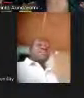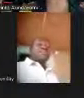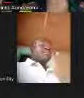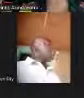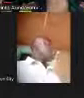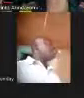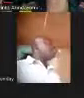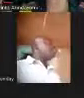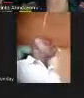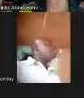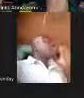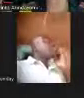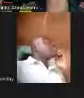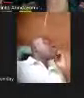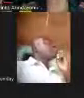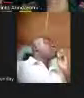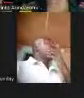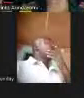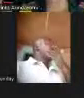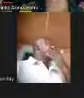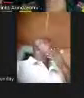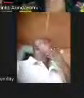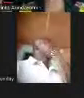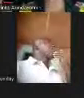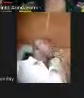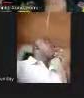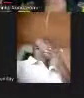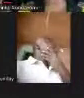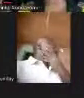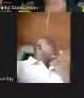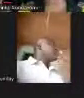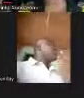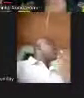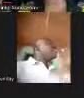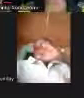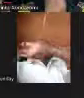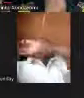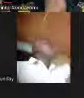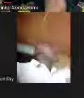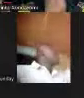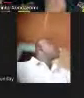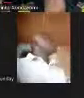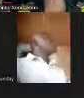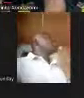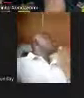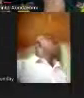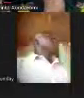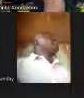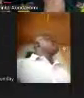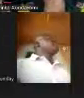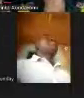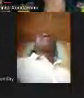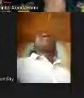discuss many of these courses. So getting back to detecting